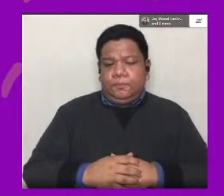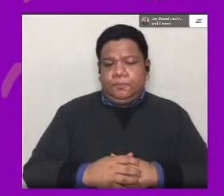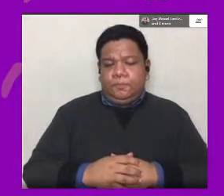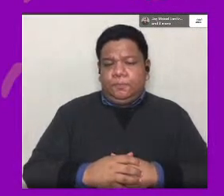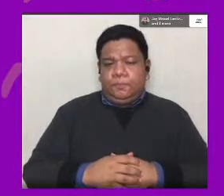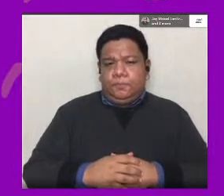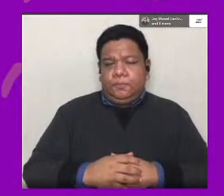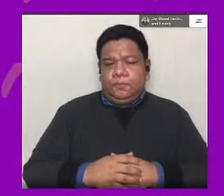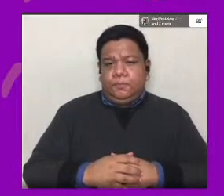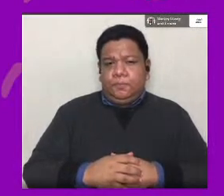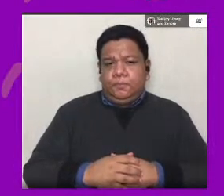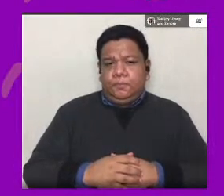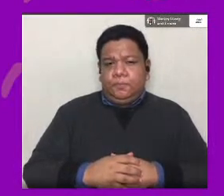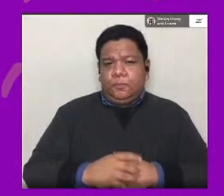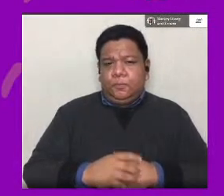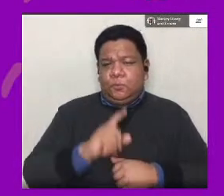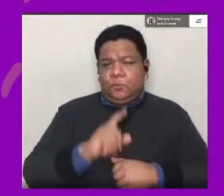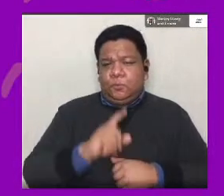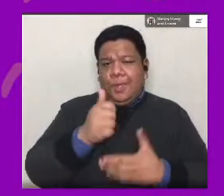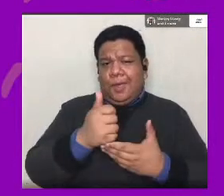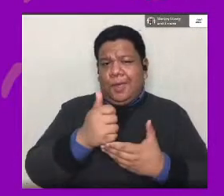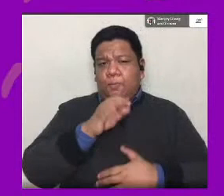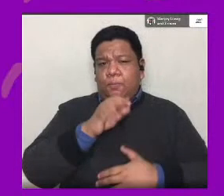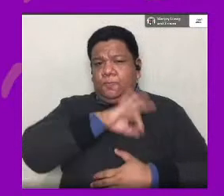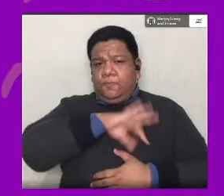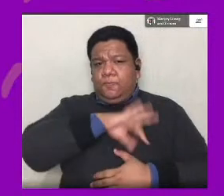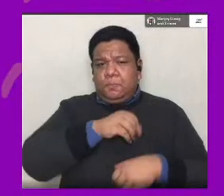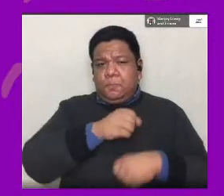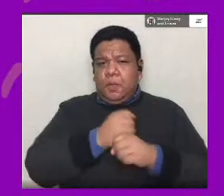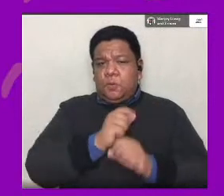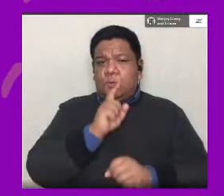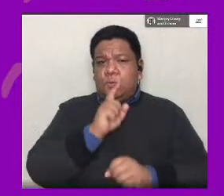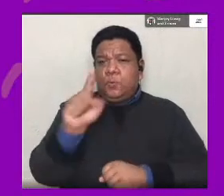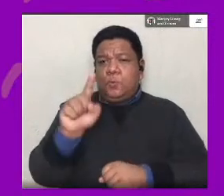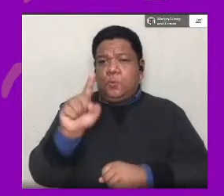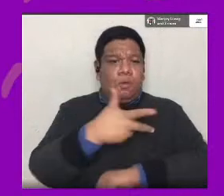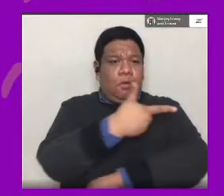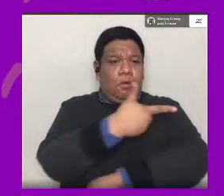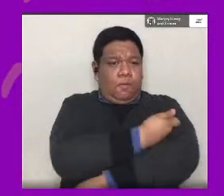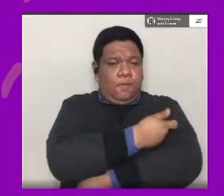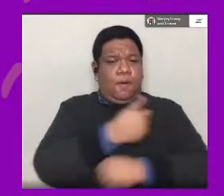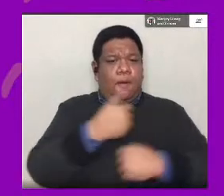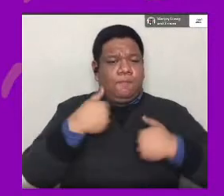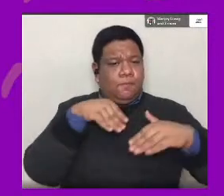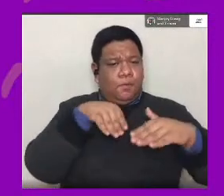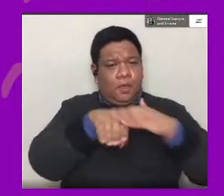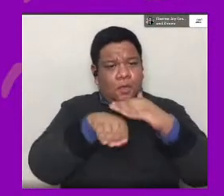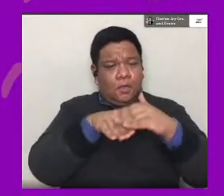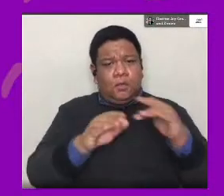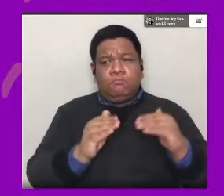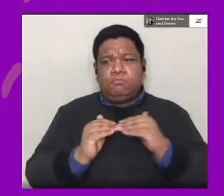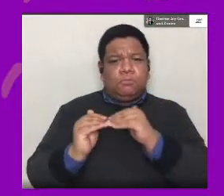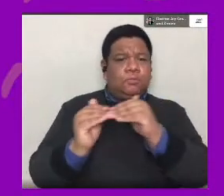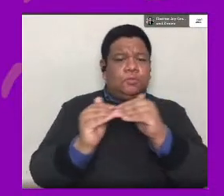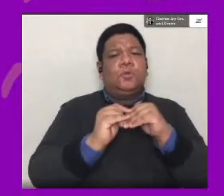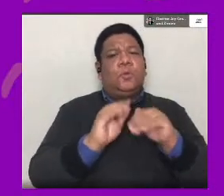Which are beneficial to ensure COVID-19 vaccines are accessible and equitable to marginalized